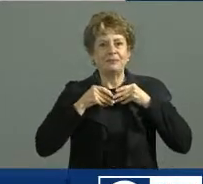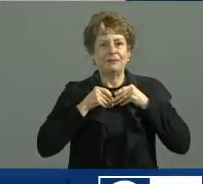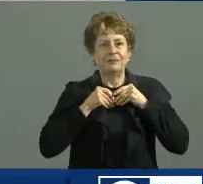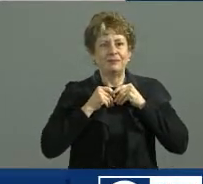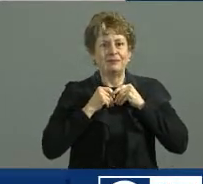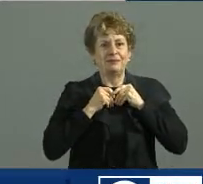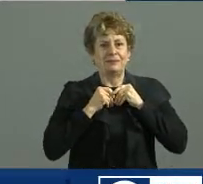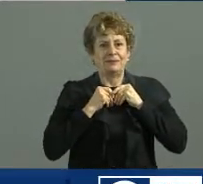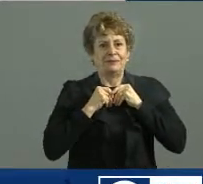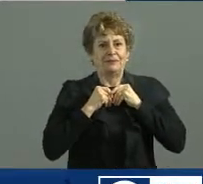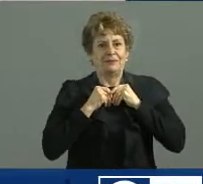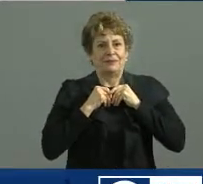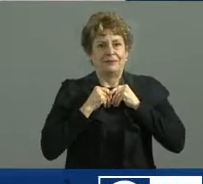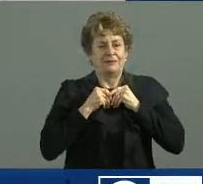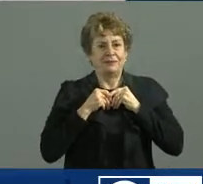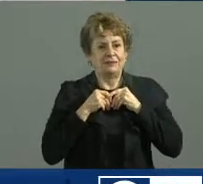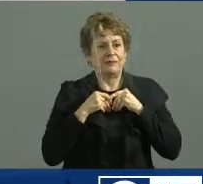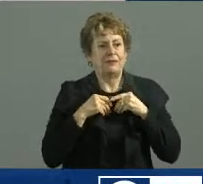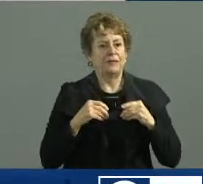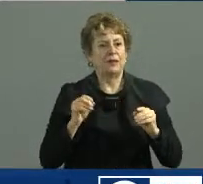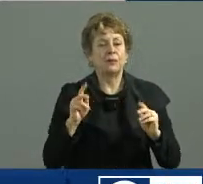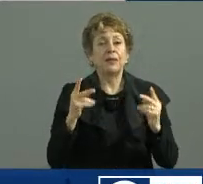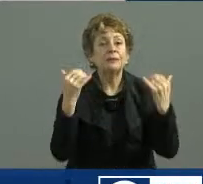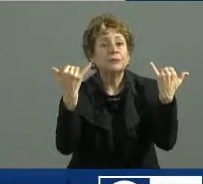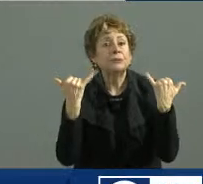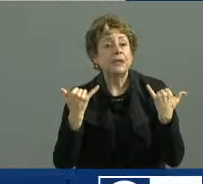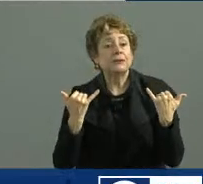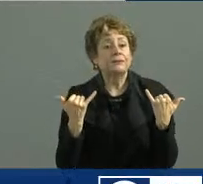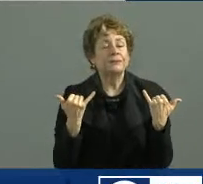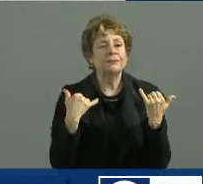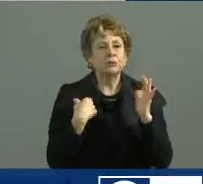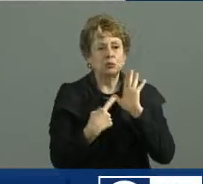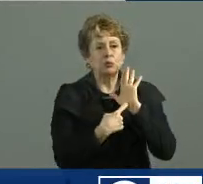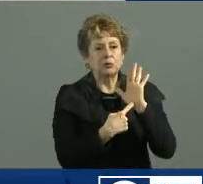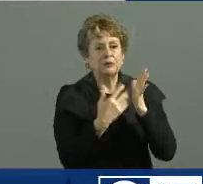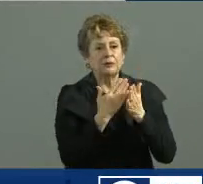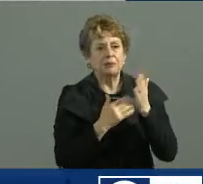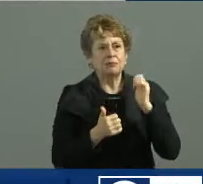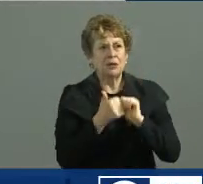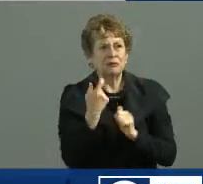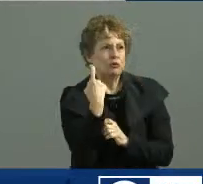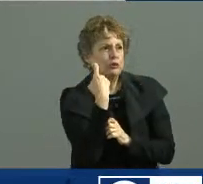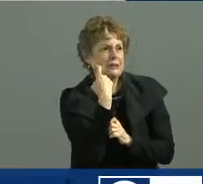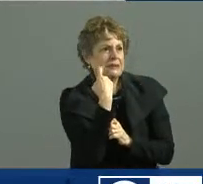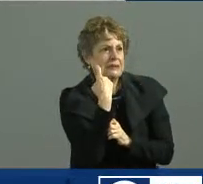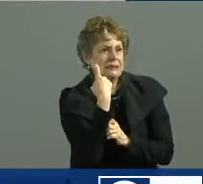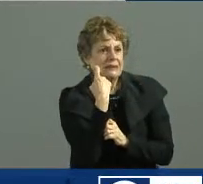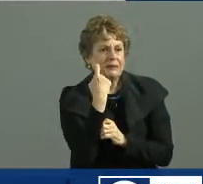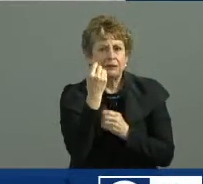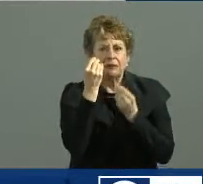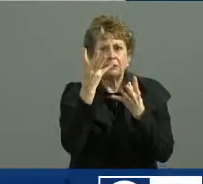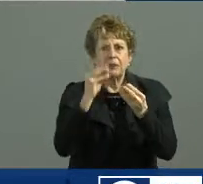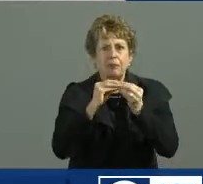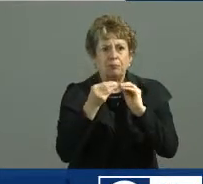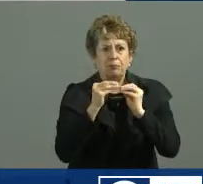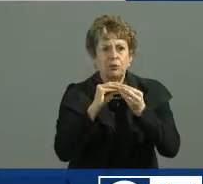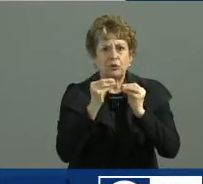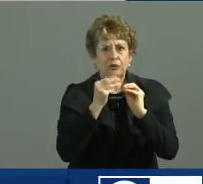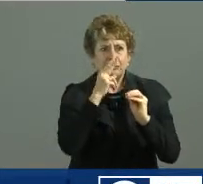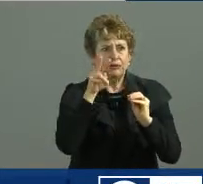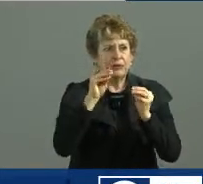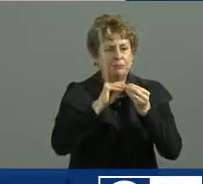can I forward? Oh, there we go. Okay. So I want to take you through some of the most recent data to point out what we're seeing here in